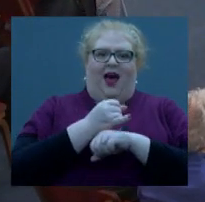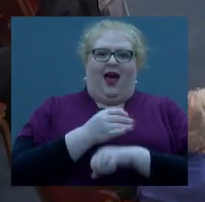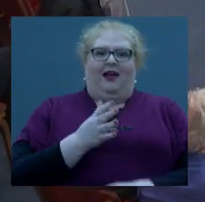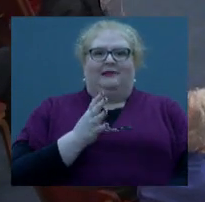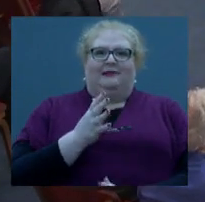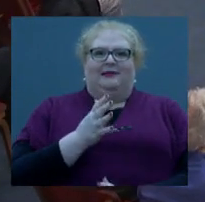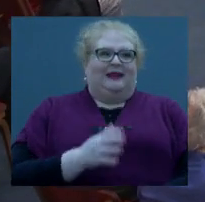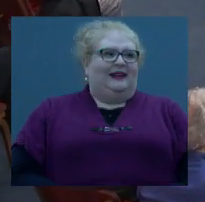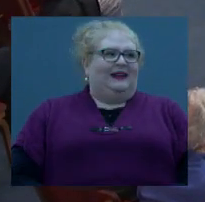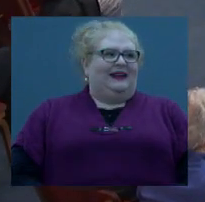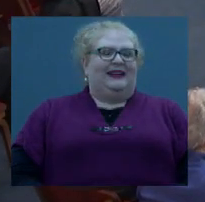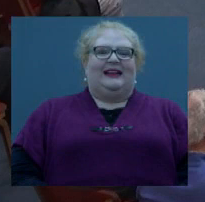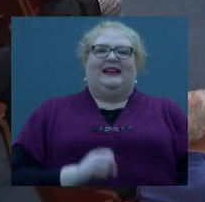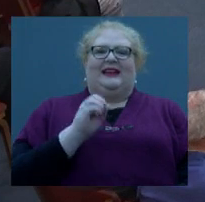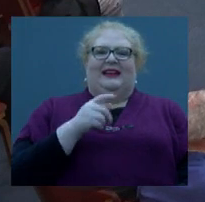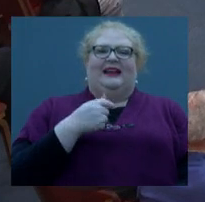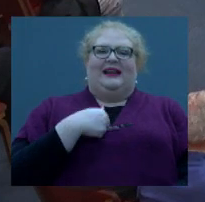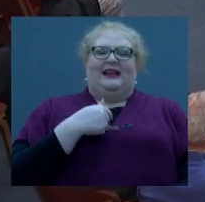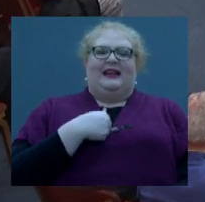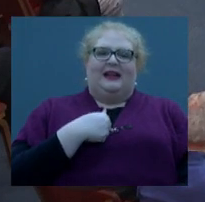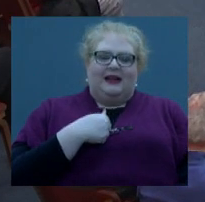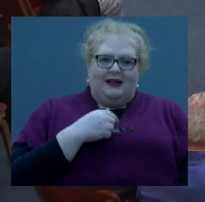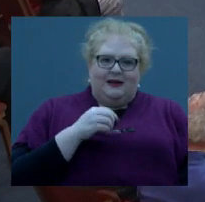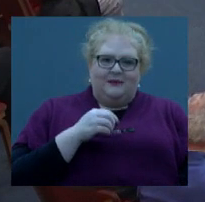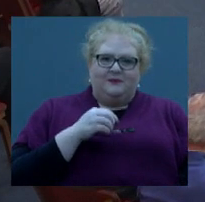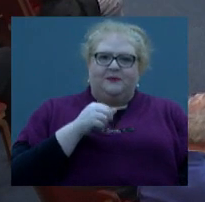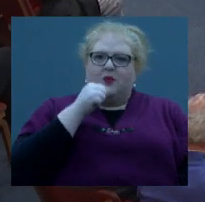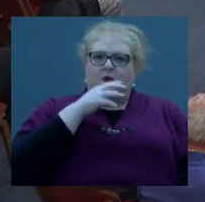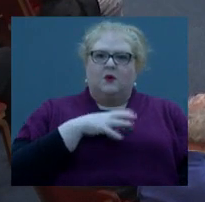So I'm Jamie Shipley. I live in Woodlands Edge, and